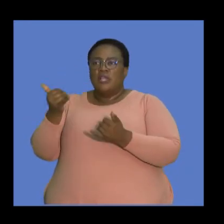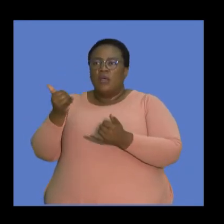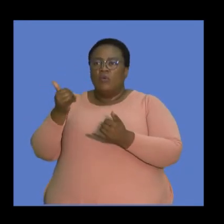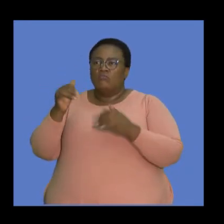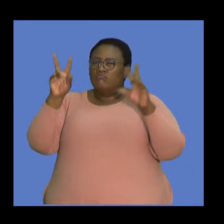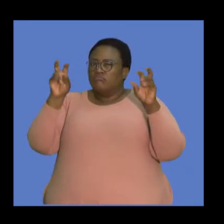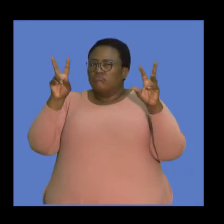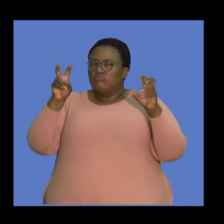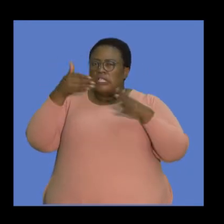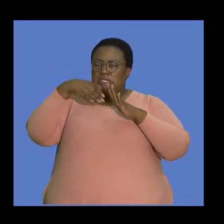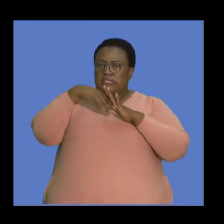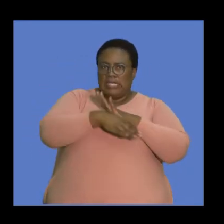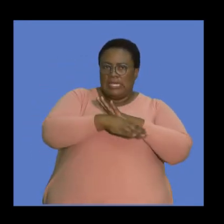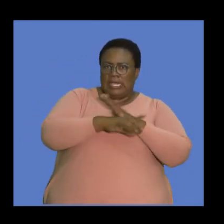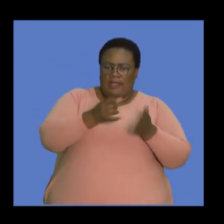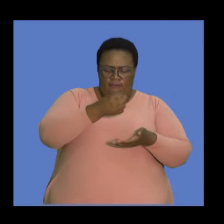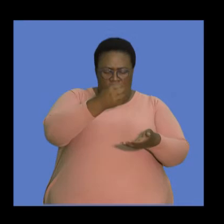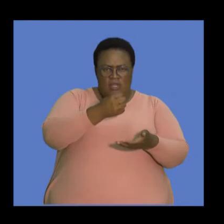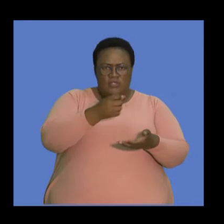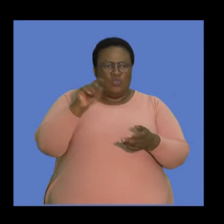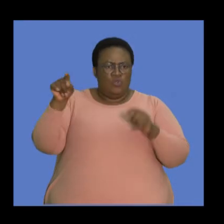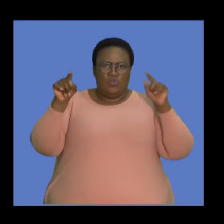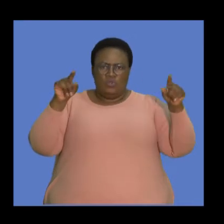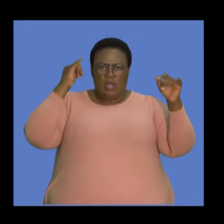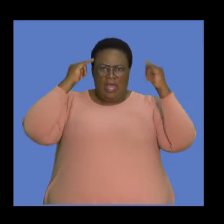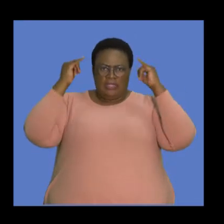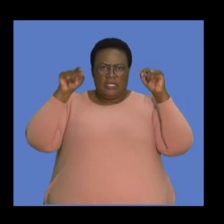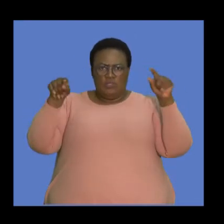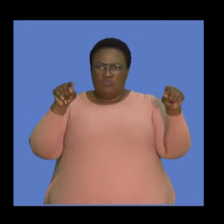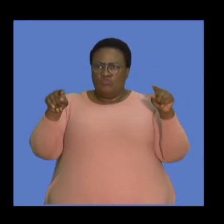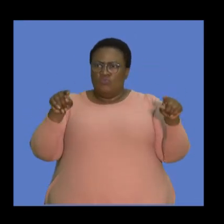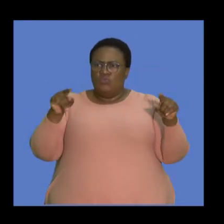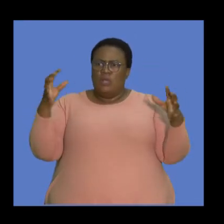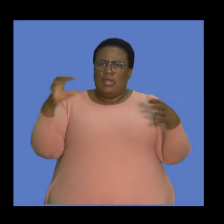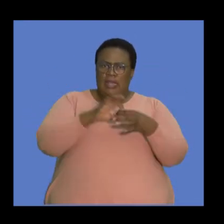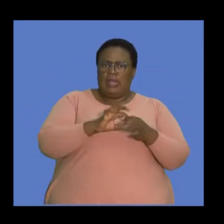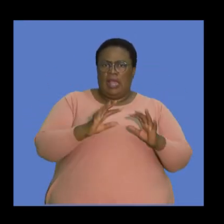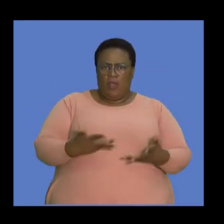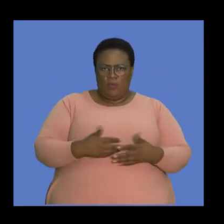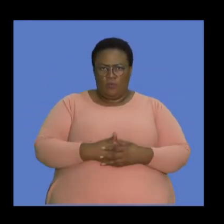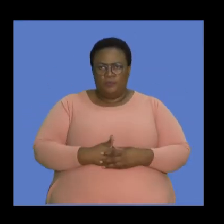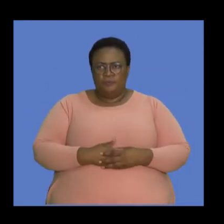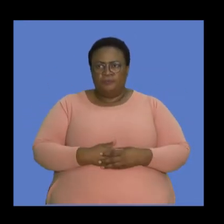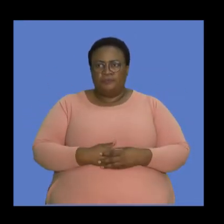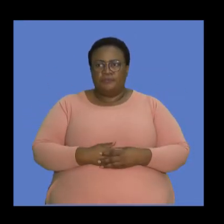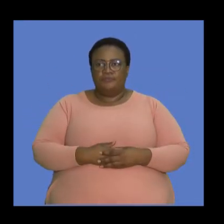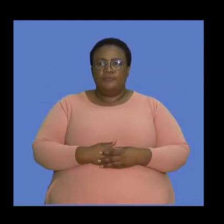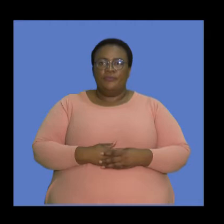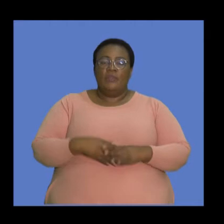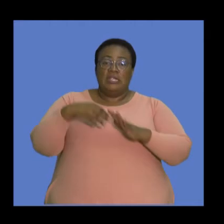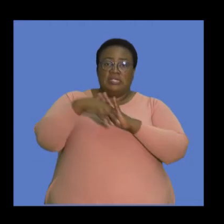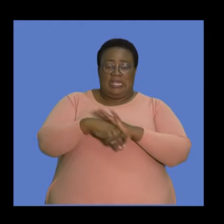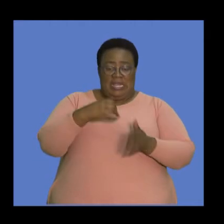at the concept of sinking fund and how those two ideas that we spoke about link to this concept of sinking